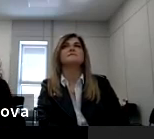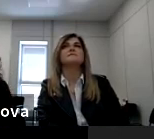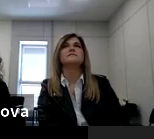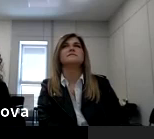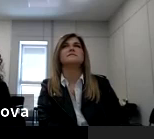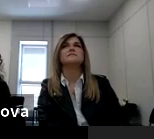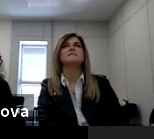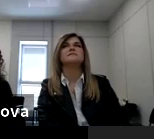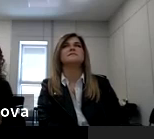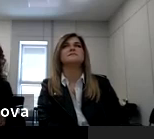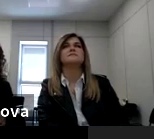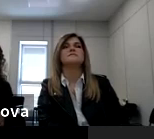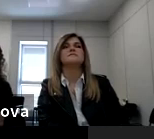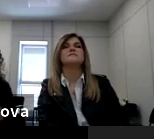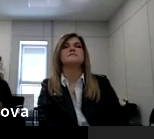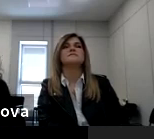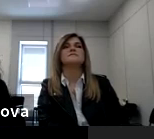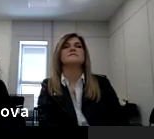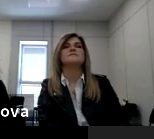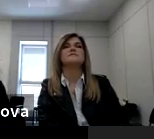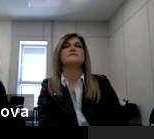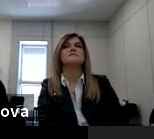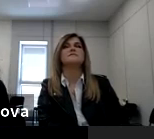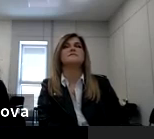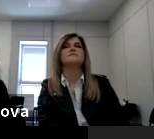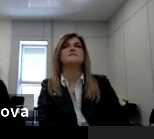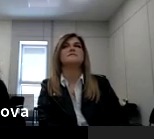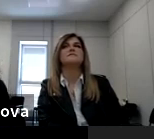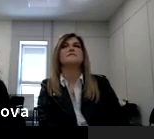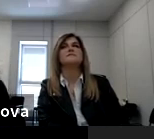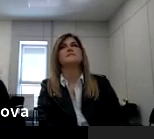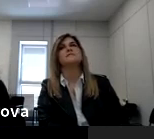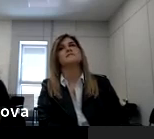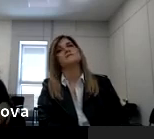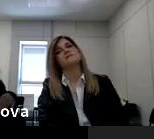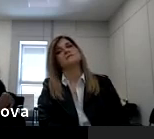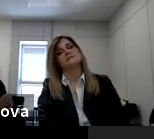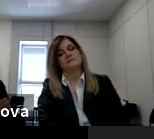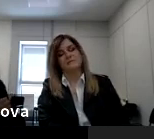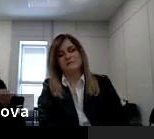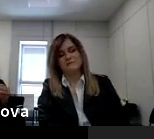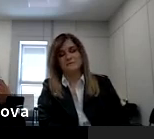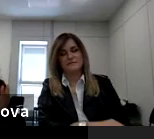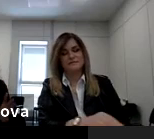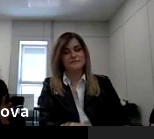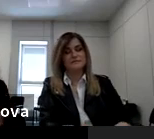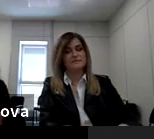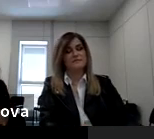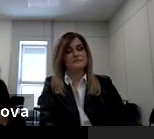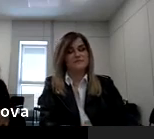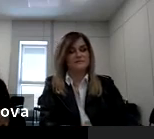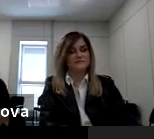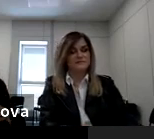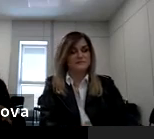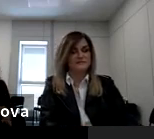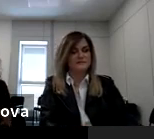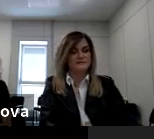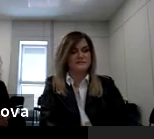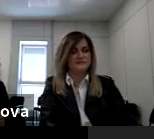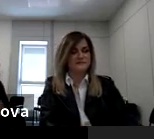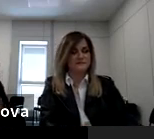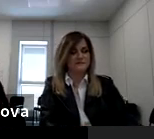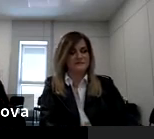optics. And I will show you the difference. You can use it for lighting up window openings, big